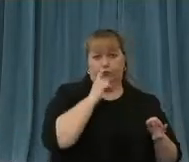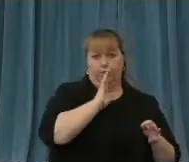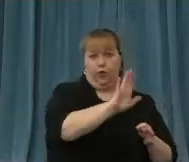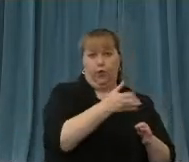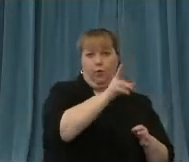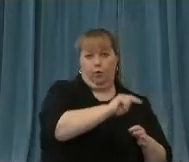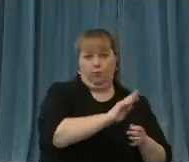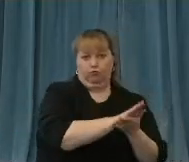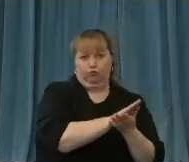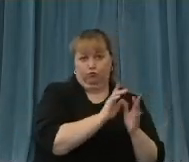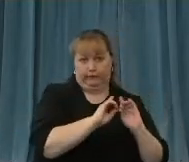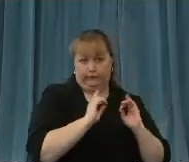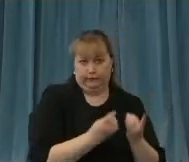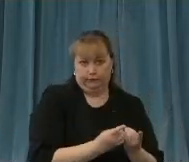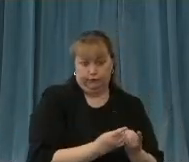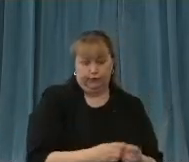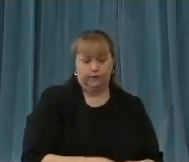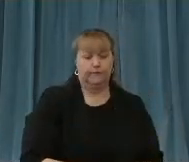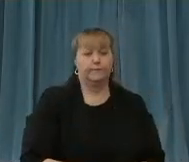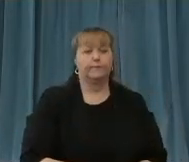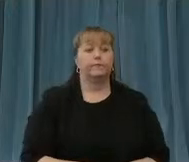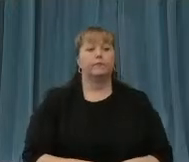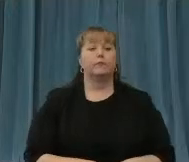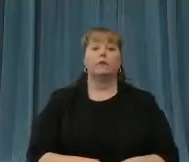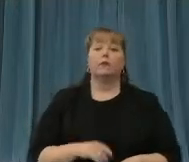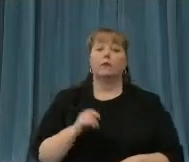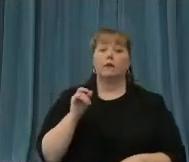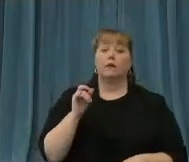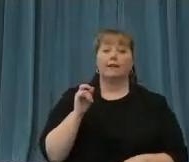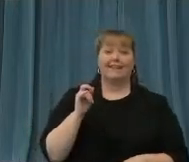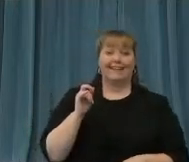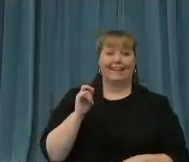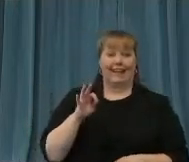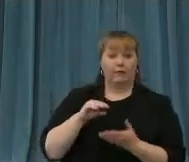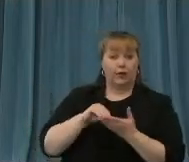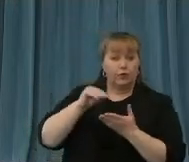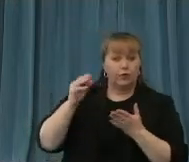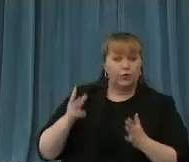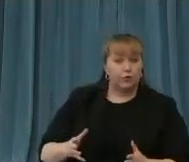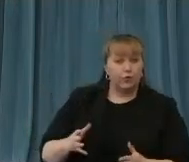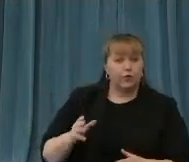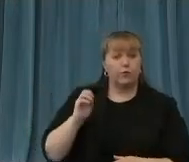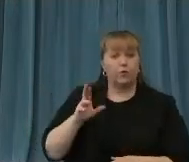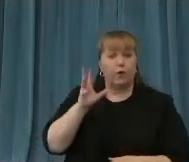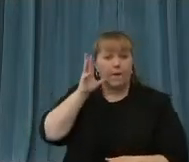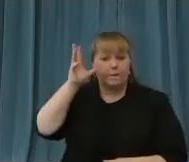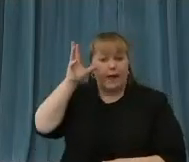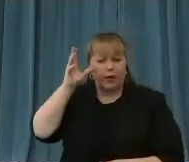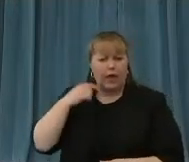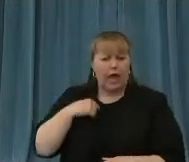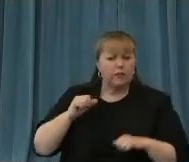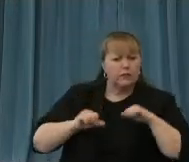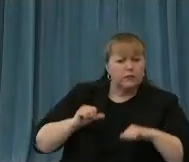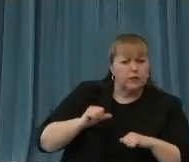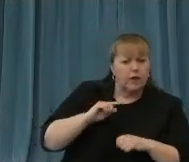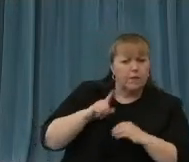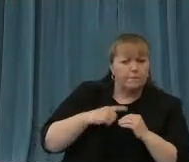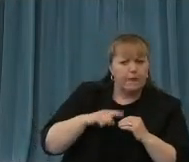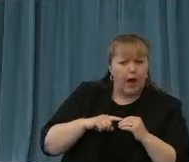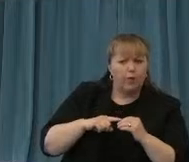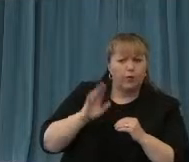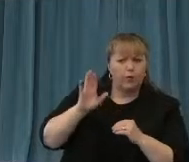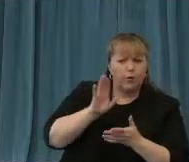Parents and families should contact their child's school if they have questions or concerns related to school building closures and/or